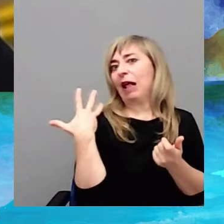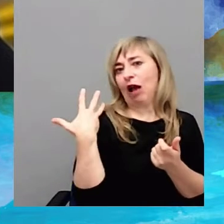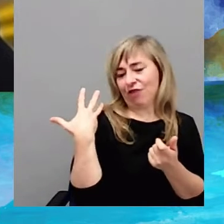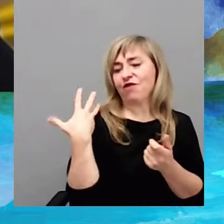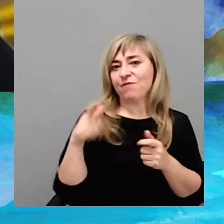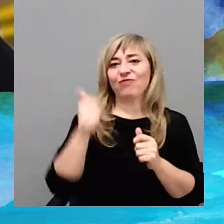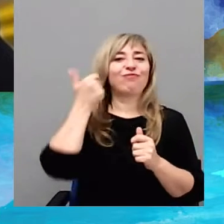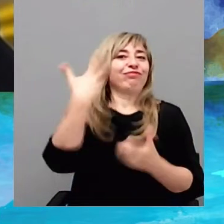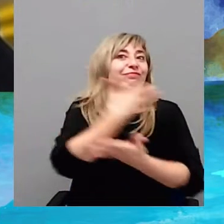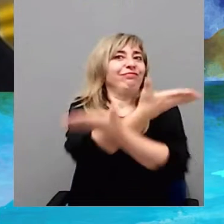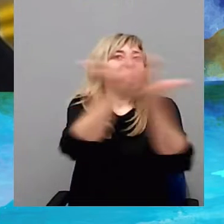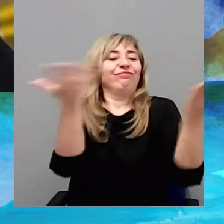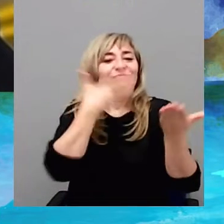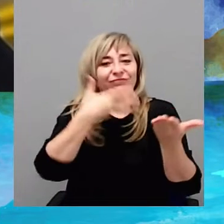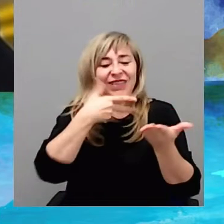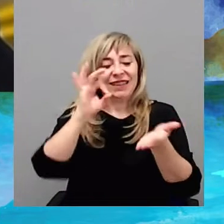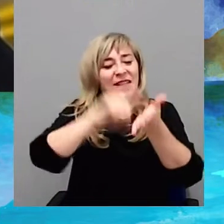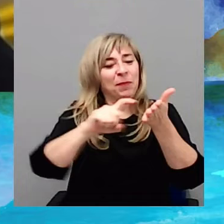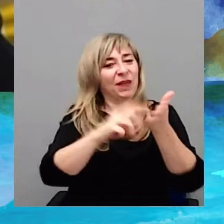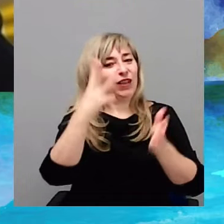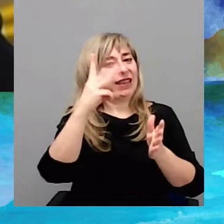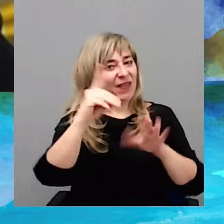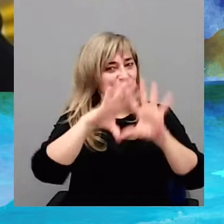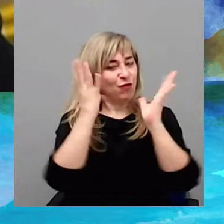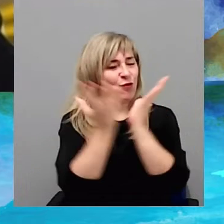technology, or this has become more popular.